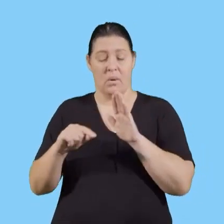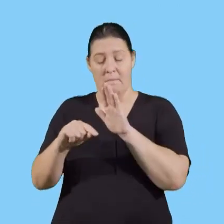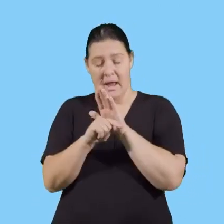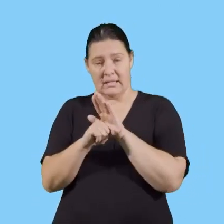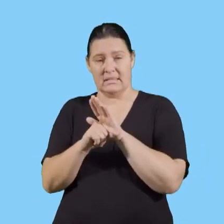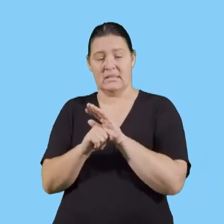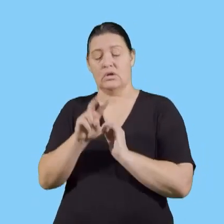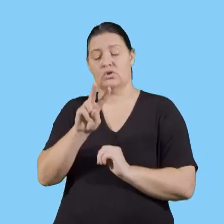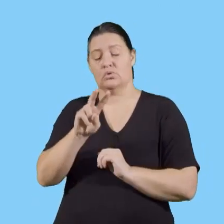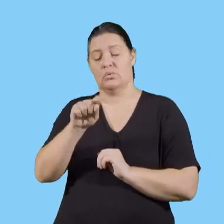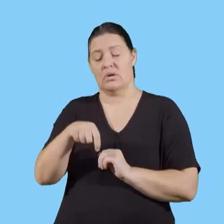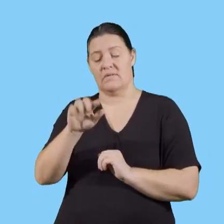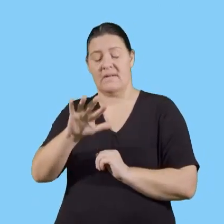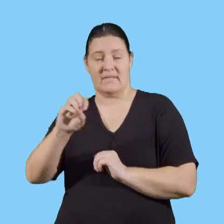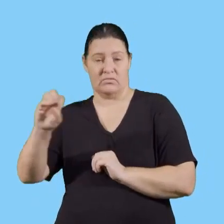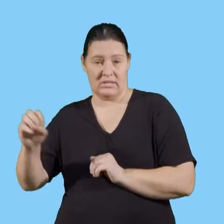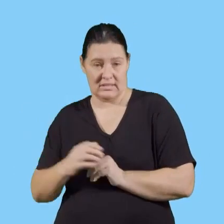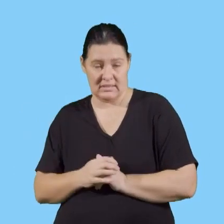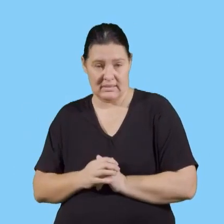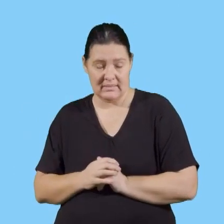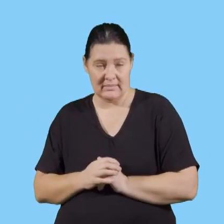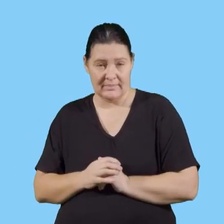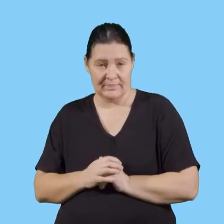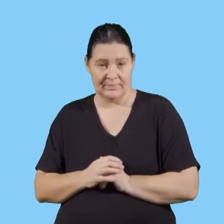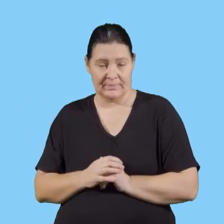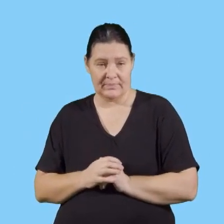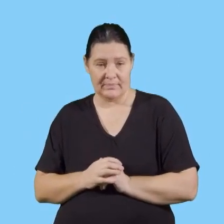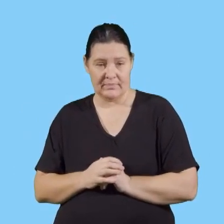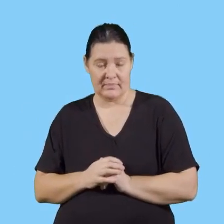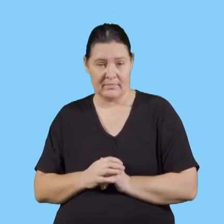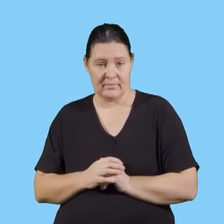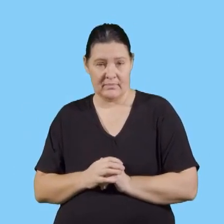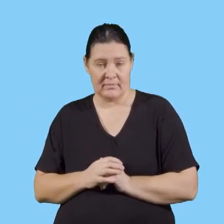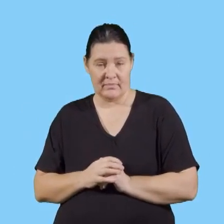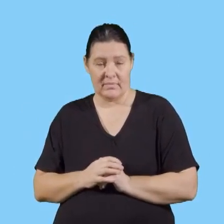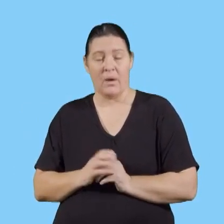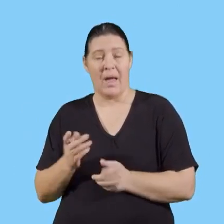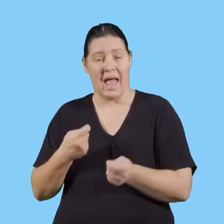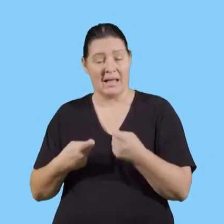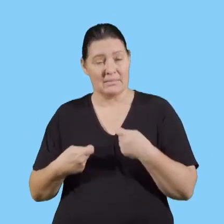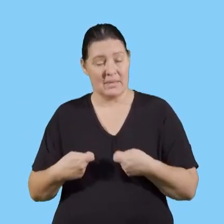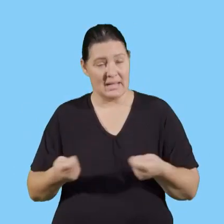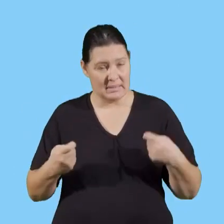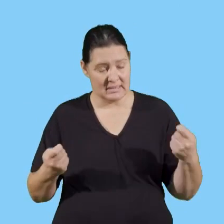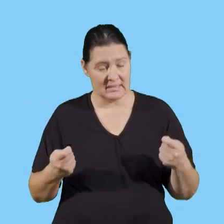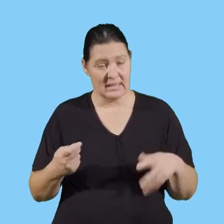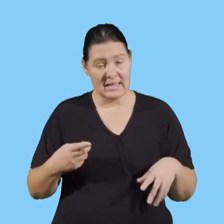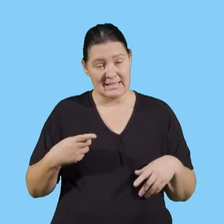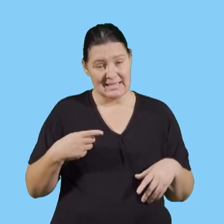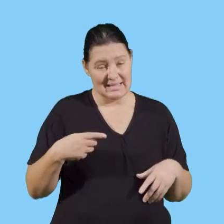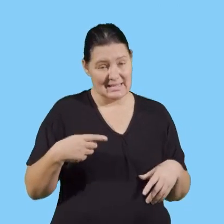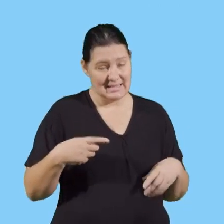my owner's equity minus 2.5. Once you have an expense being debited,